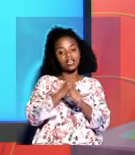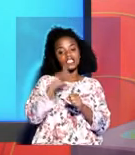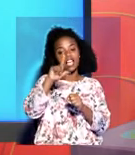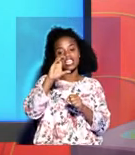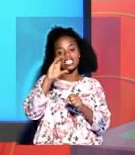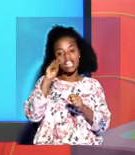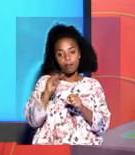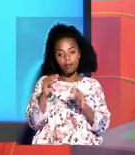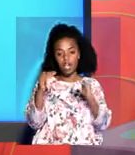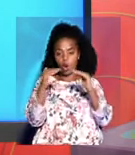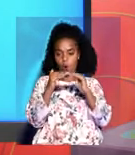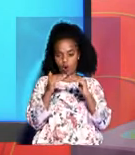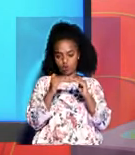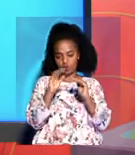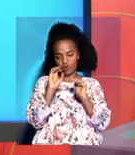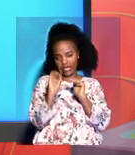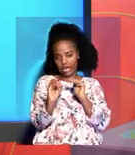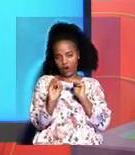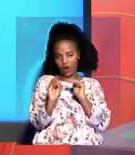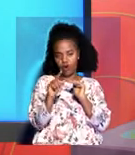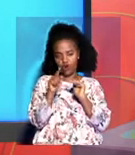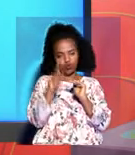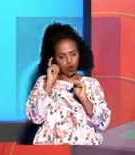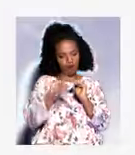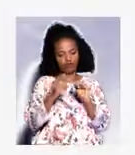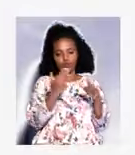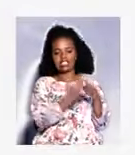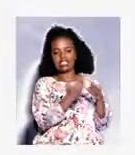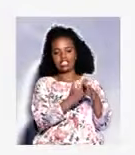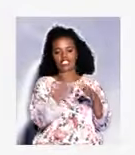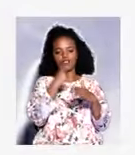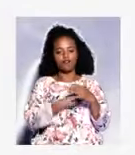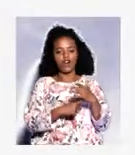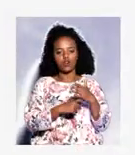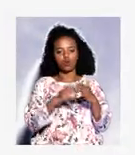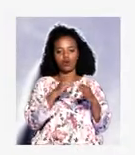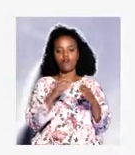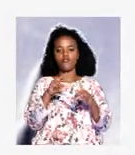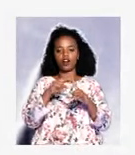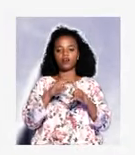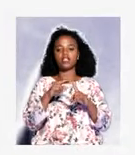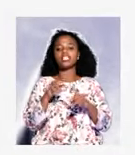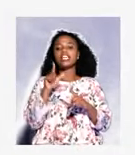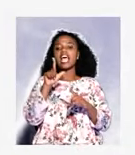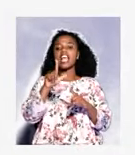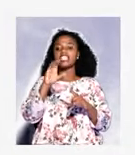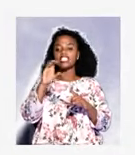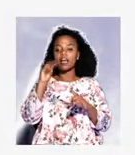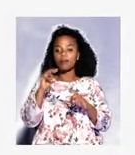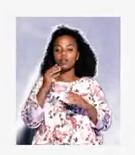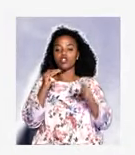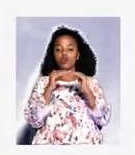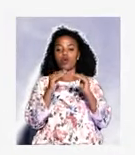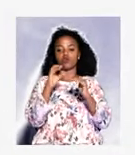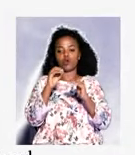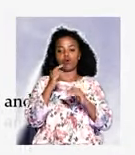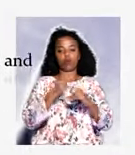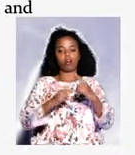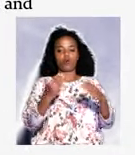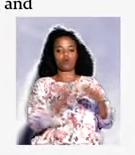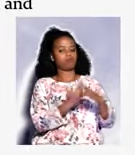LCM equal to 0. So you have to restrict the values of the variable that makes the LCM equal to 0.